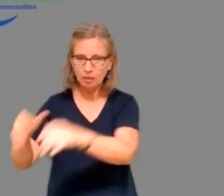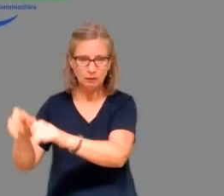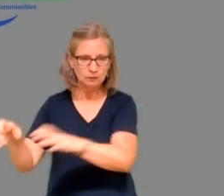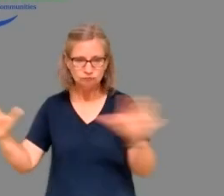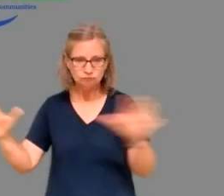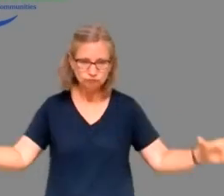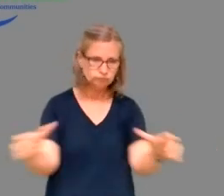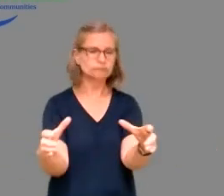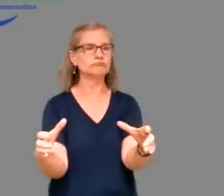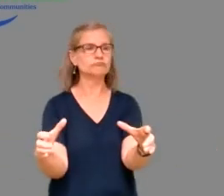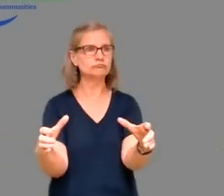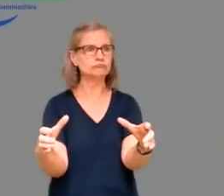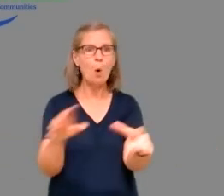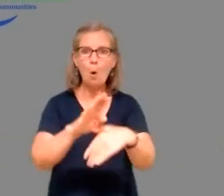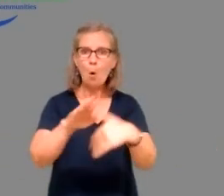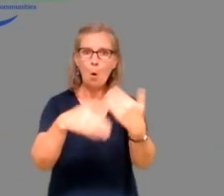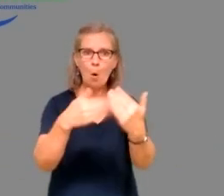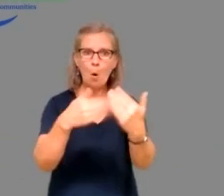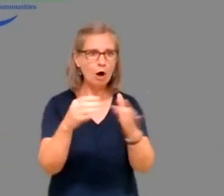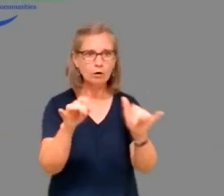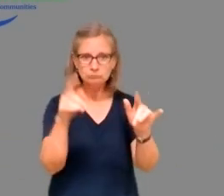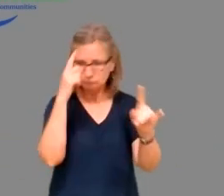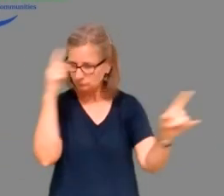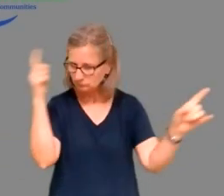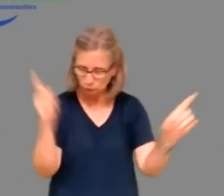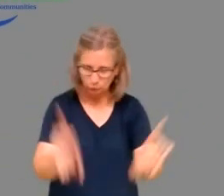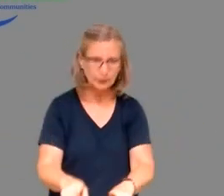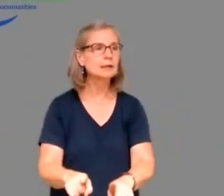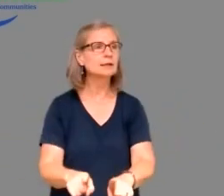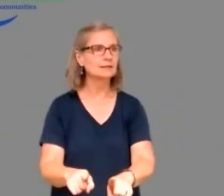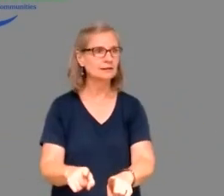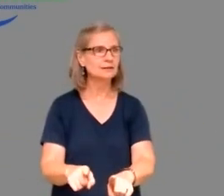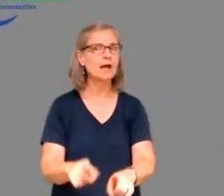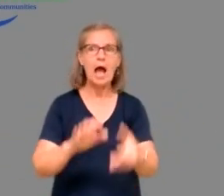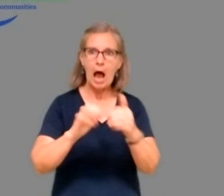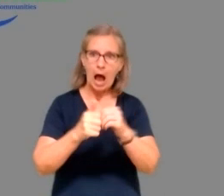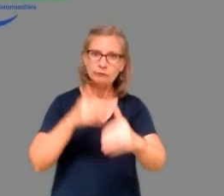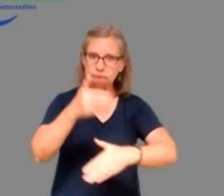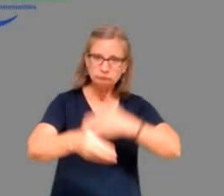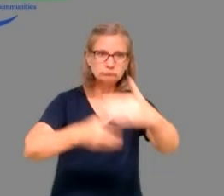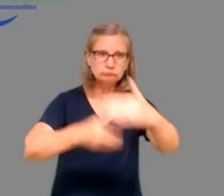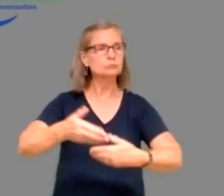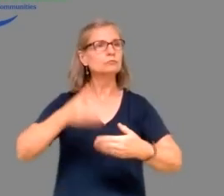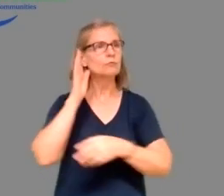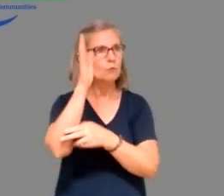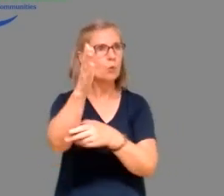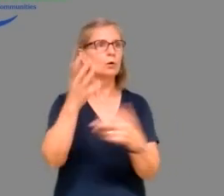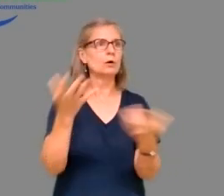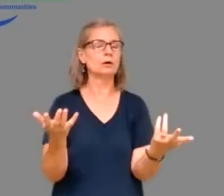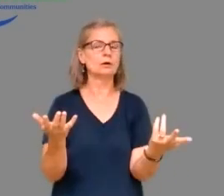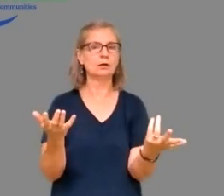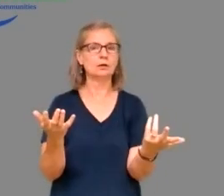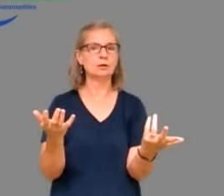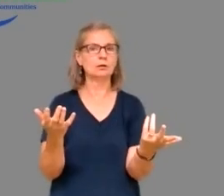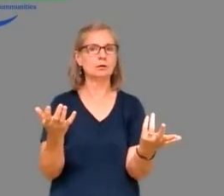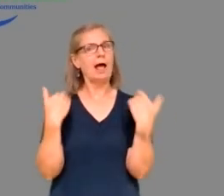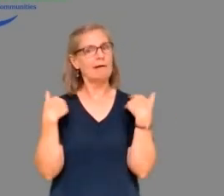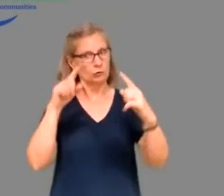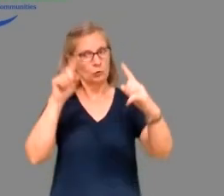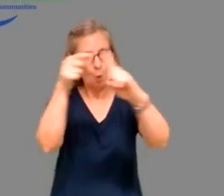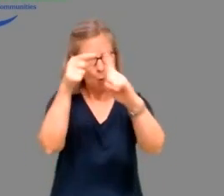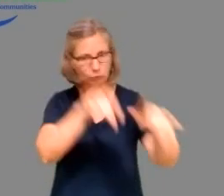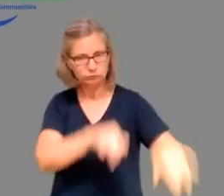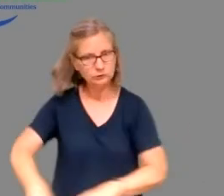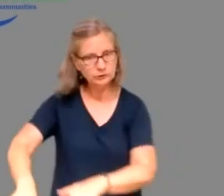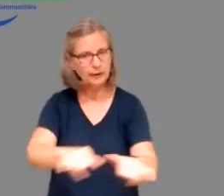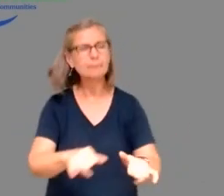together and on the same page to progress forward and move towards a goal is it's got to be easier